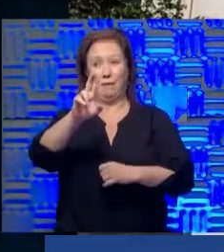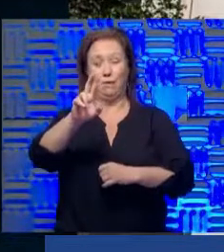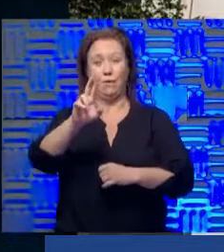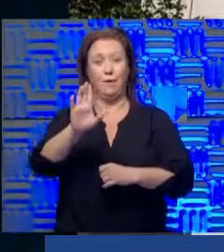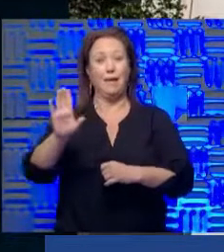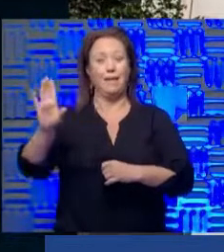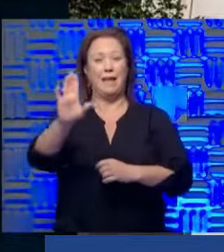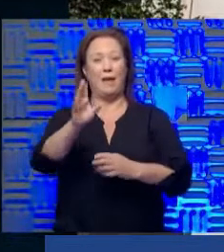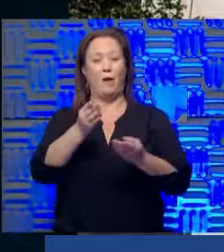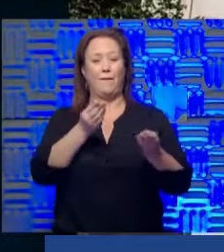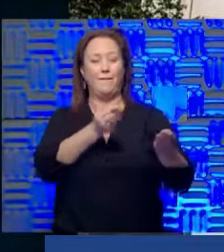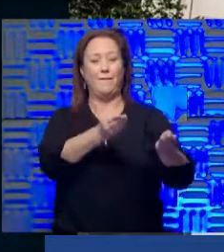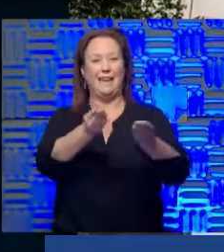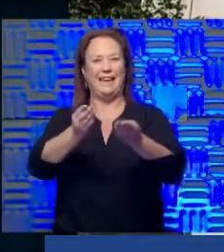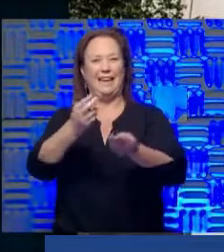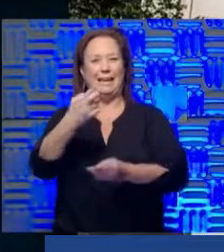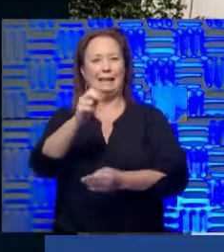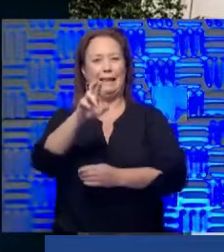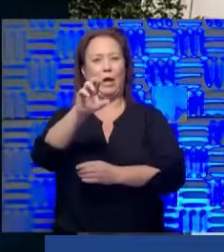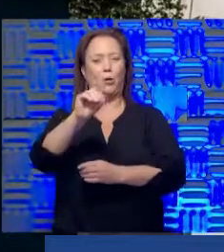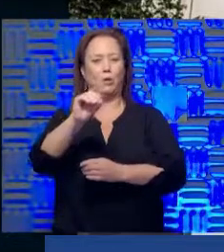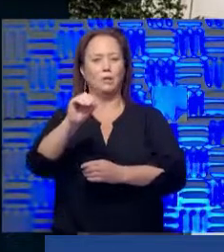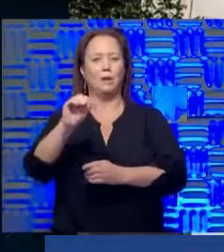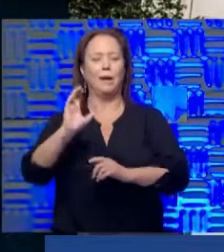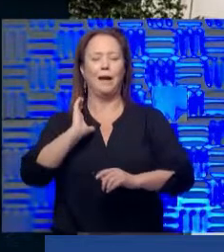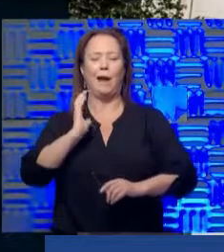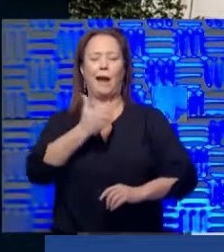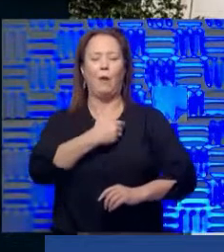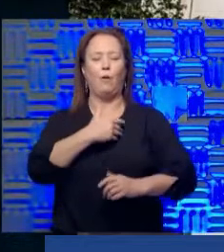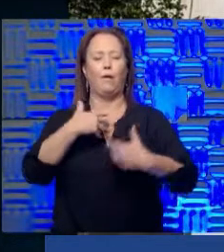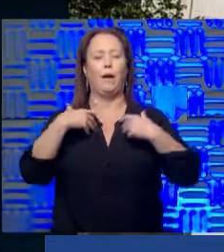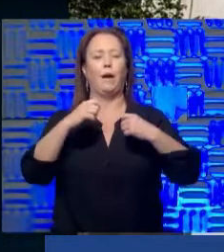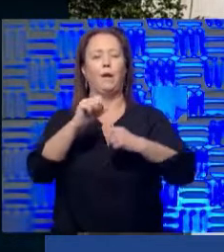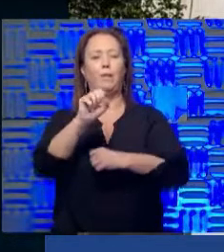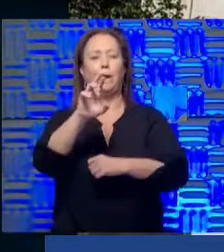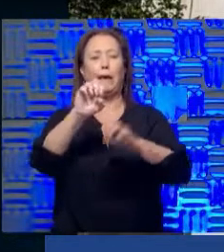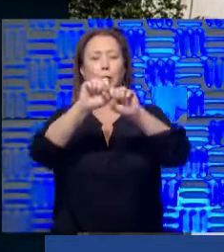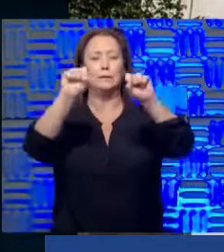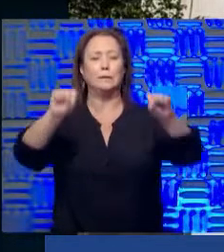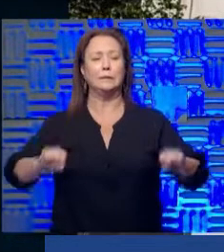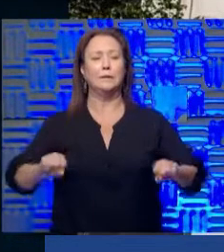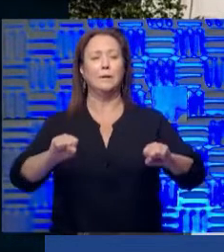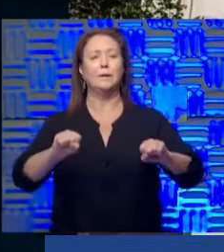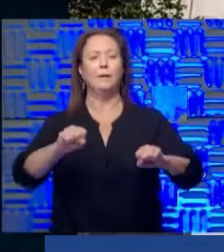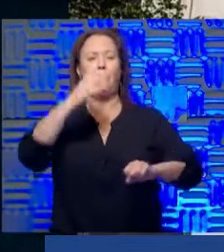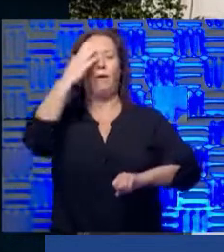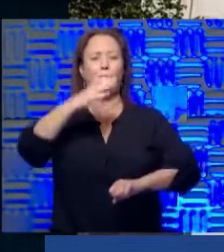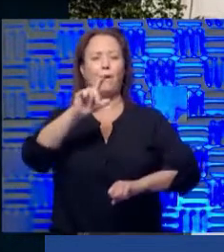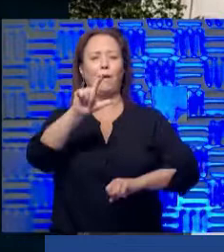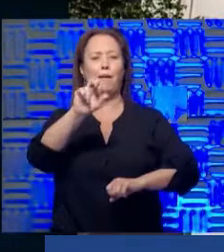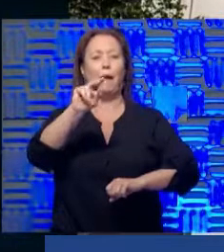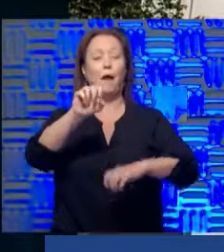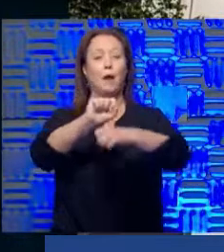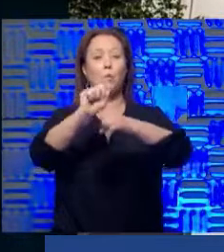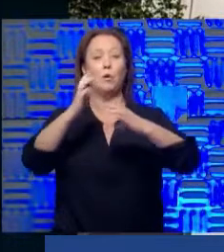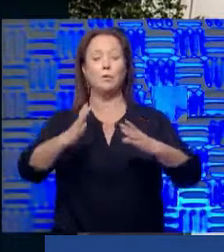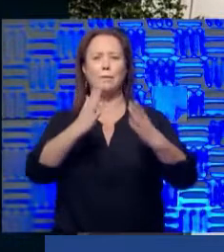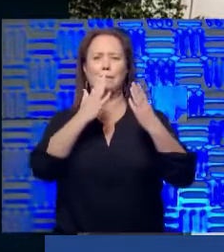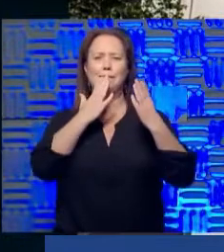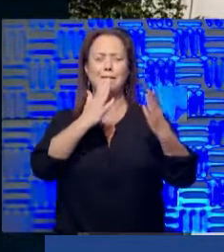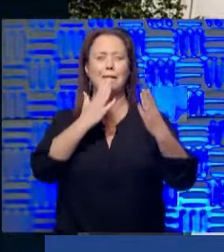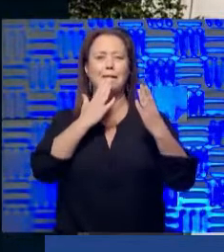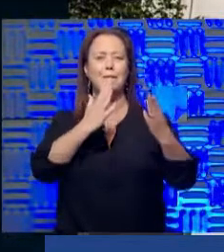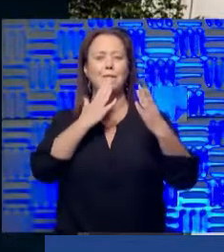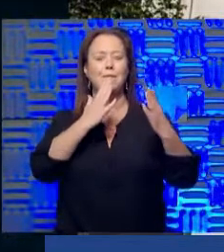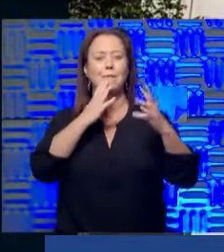they're going to feed the heroes that are here, our frontline workers, our healthcare workers, the health system, and others that are here. We want to say thank you